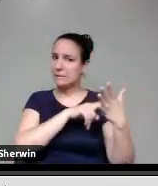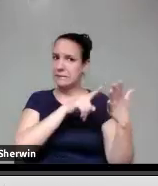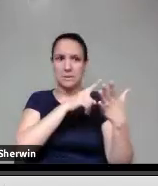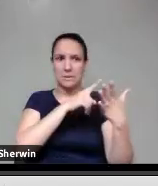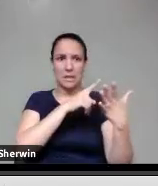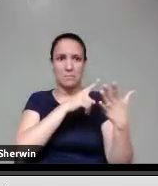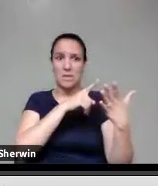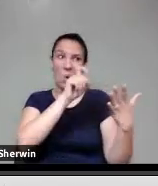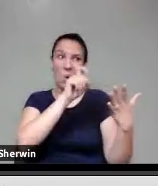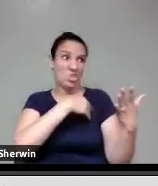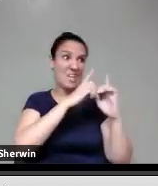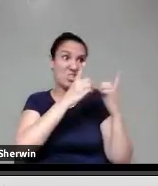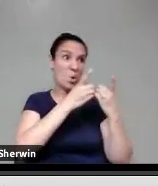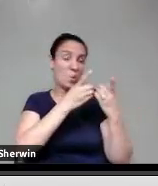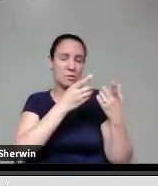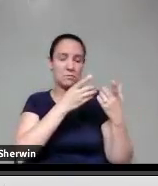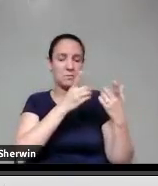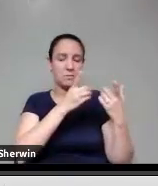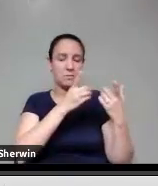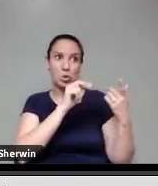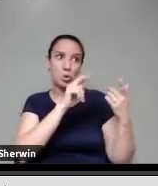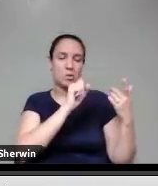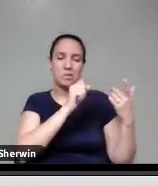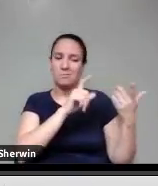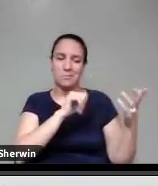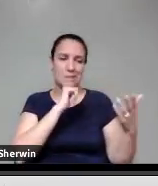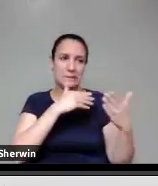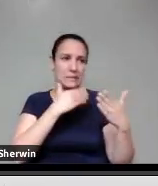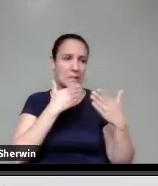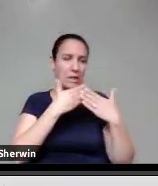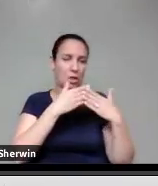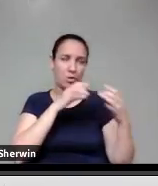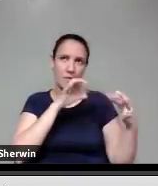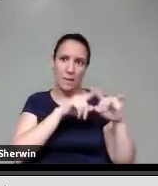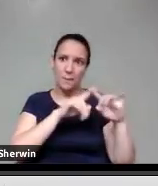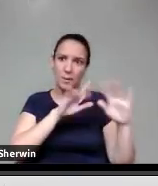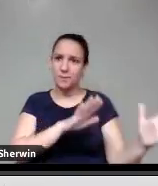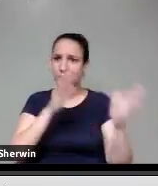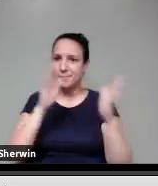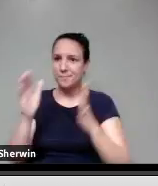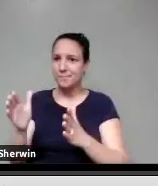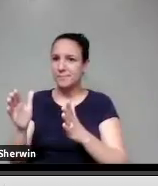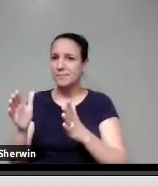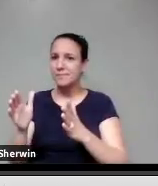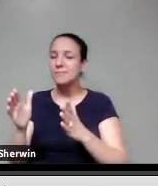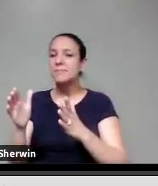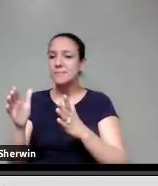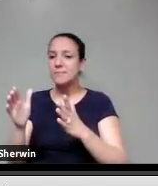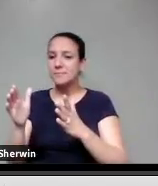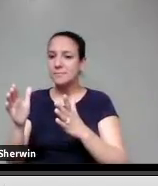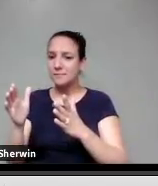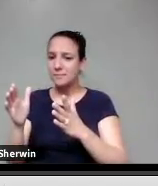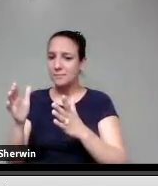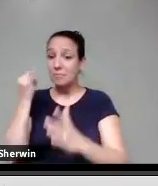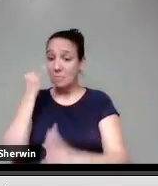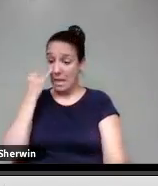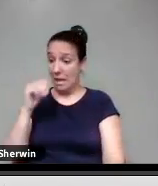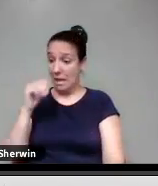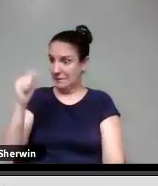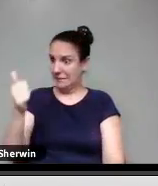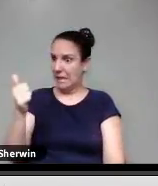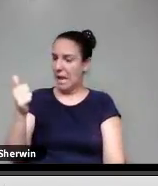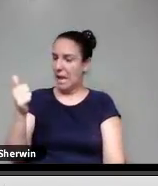had donuts, so that's not really constructive. But if it wasn't a 10, I do get constructive feedback. And if it was a 10, I